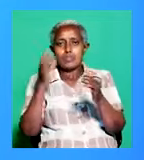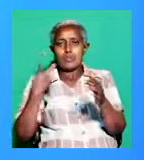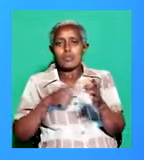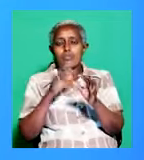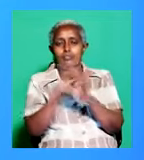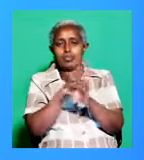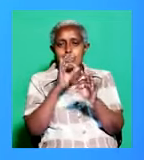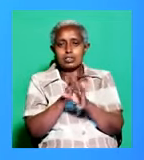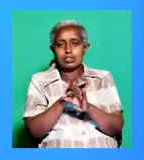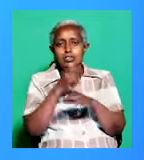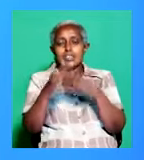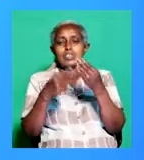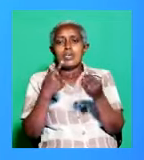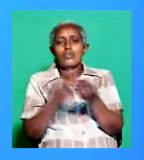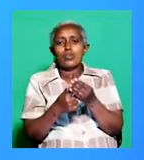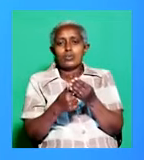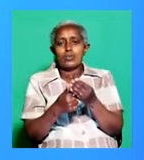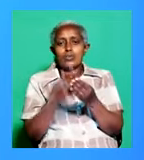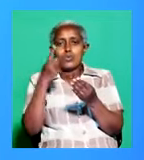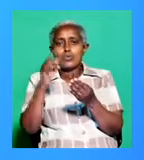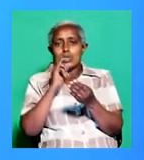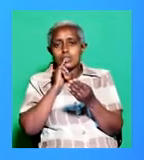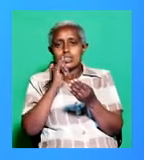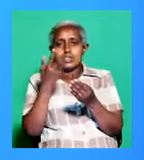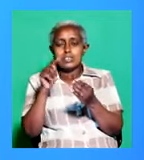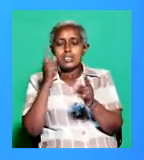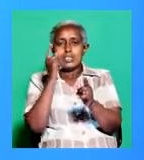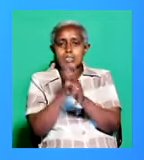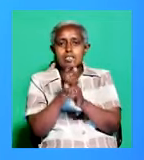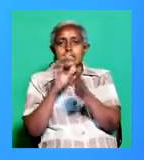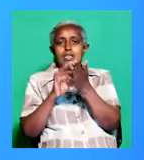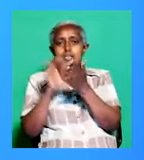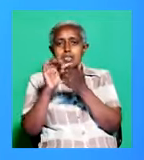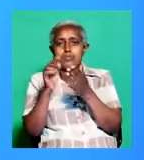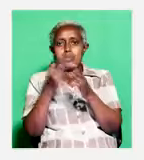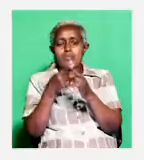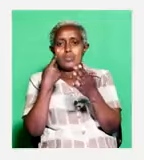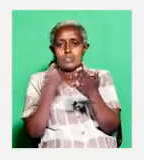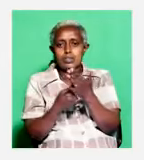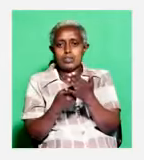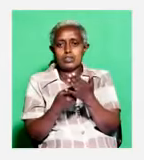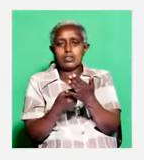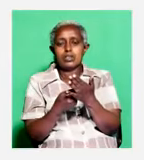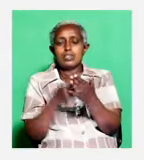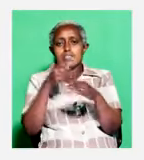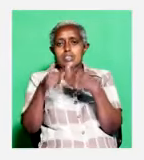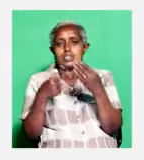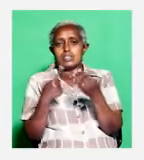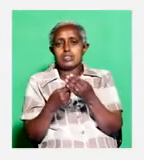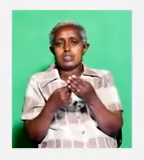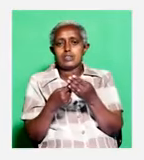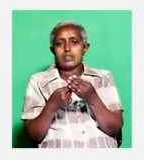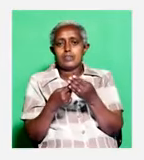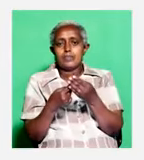function. Therefore, 1 is the critical number for this. Here, since